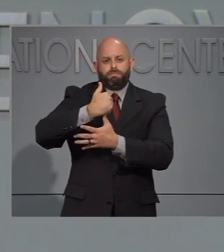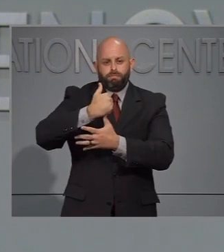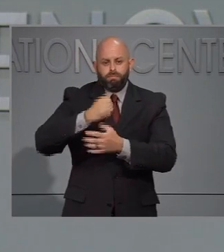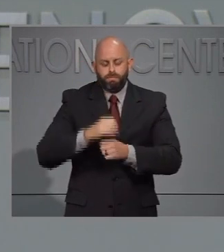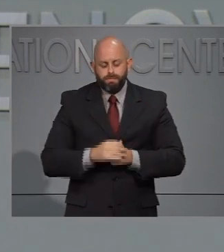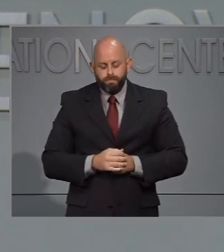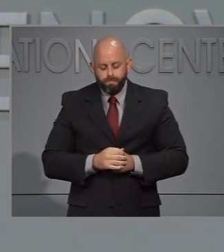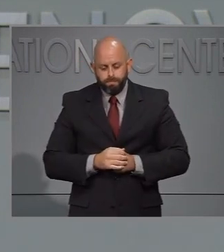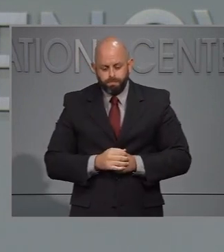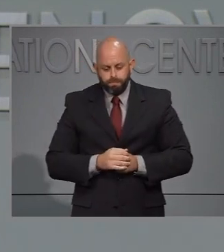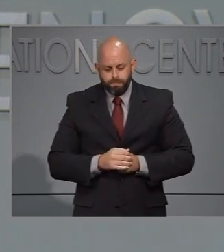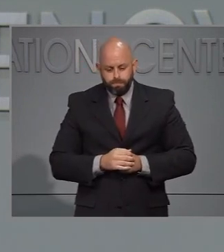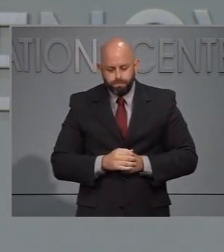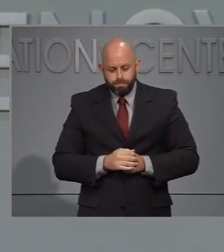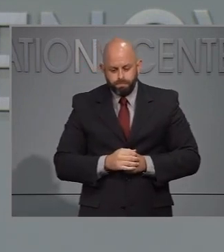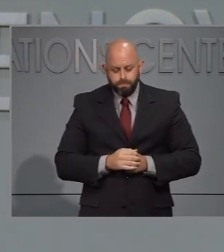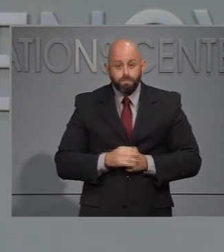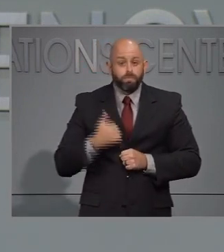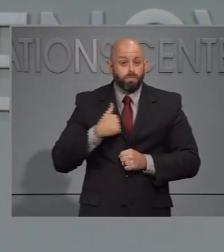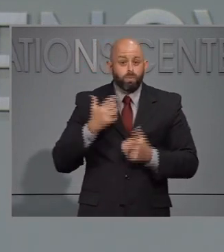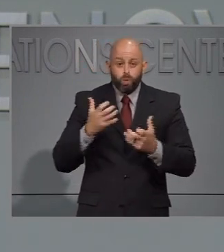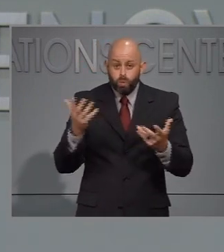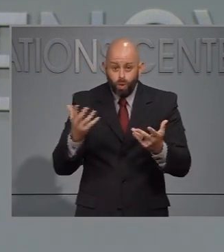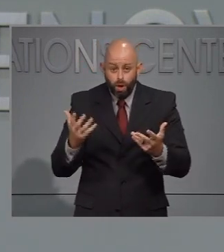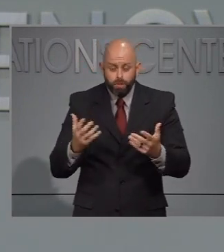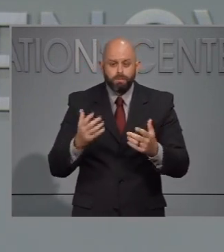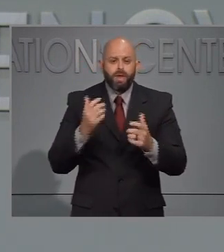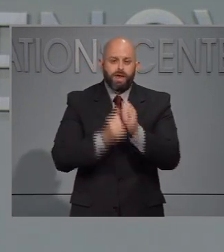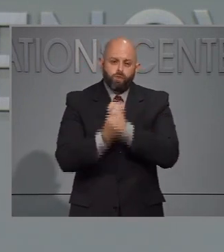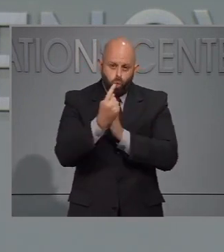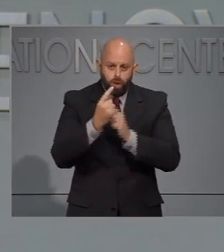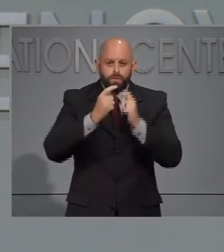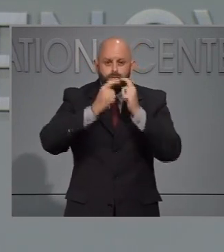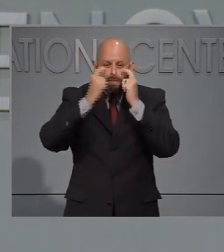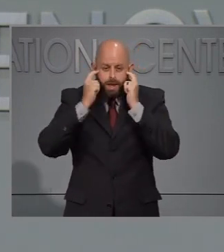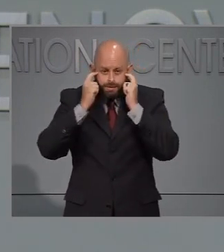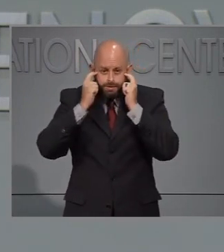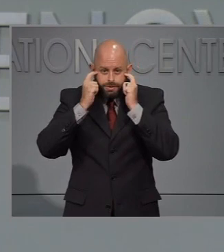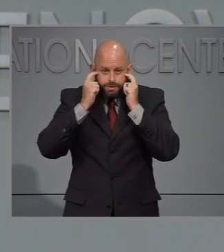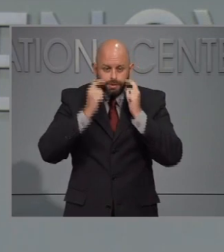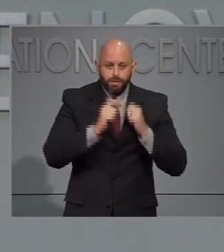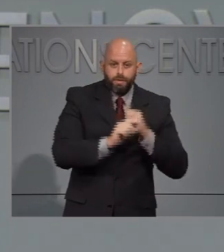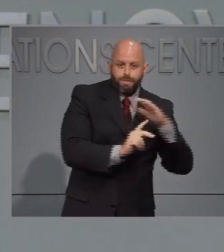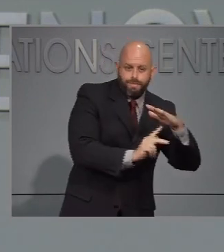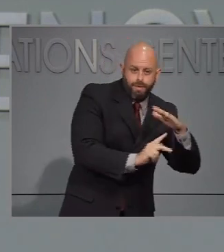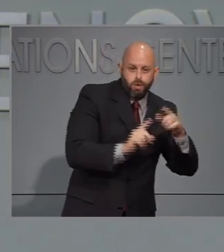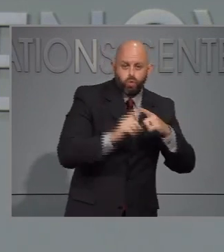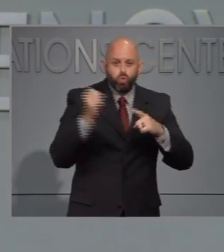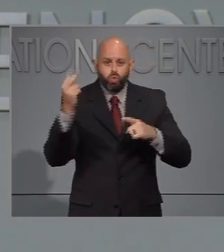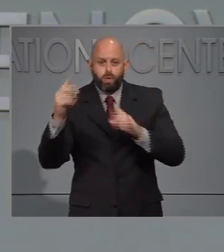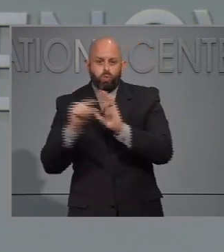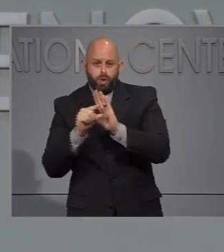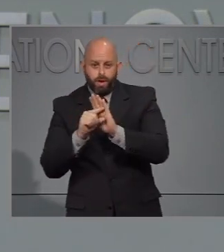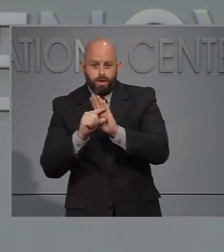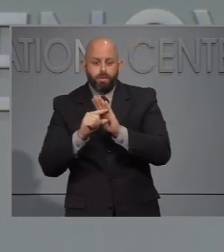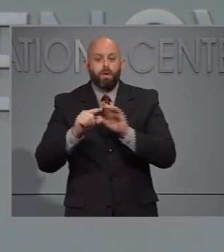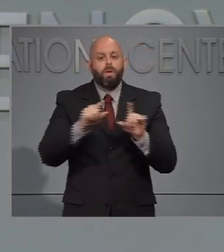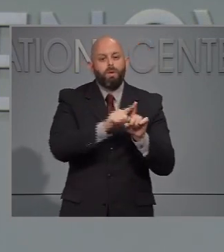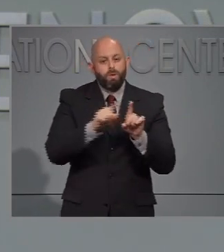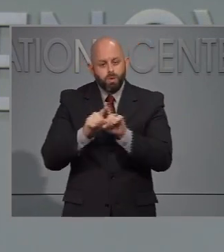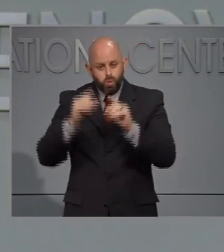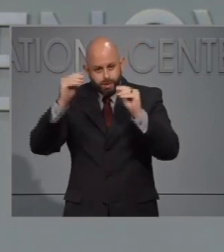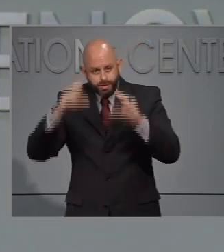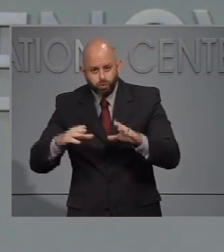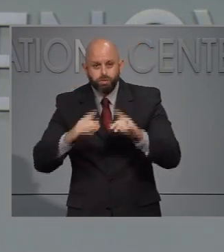have everyone wear face coverings from K through 12, staff and teachers as well